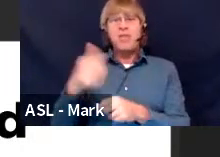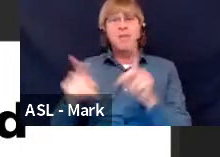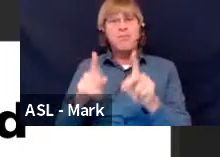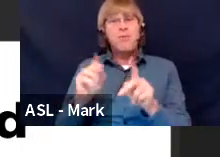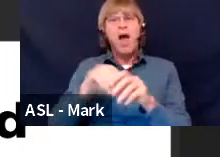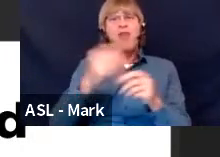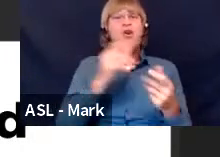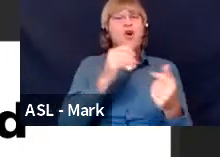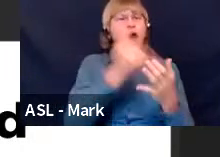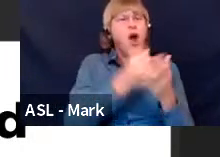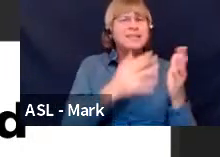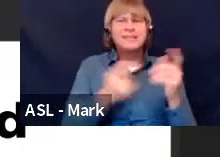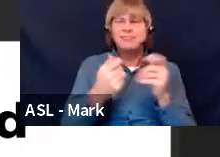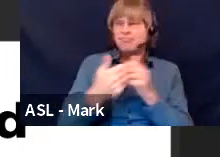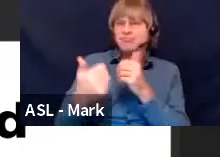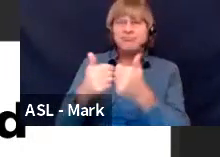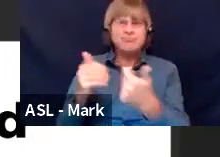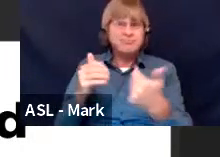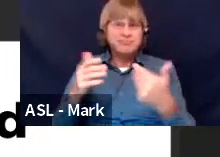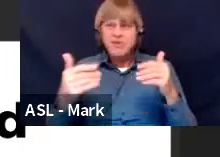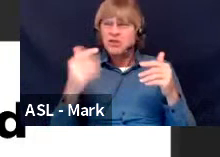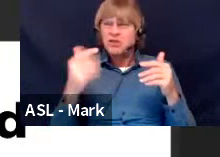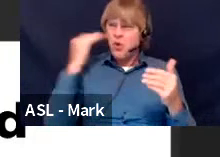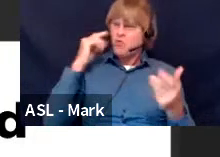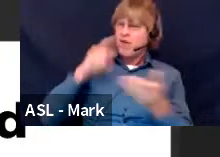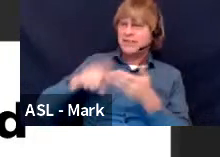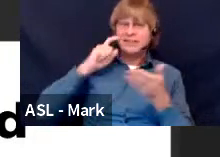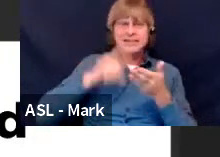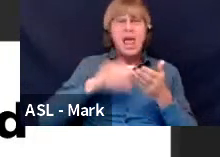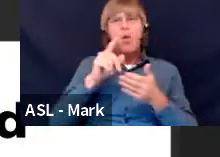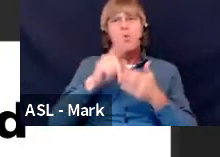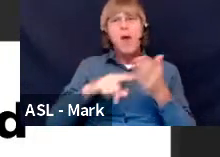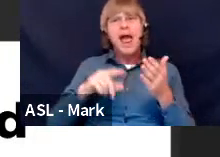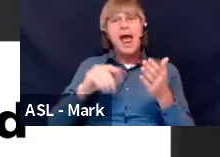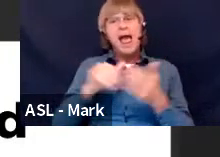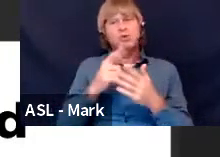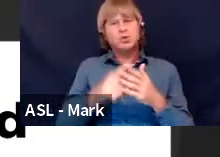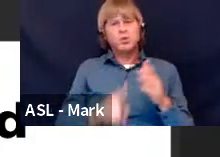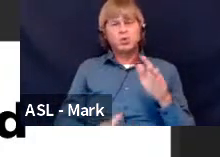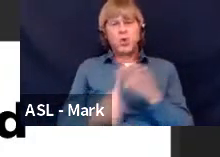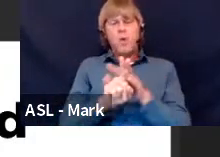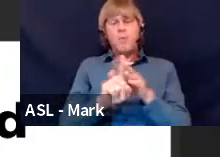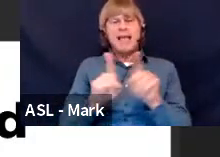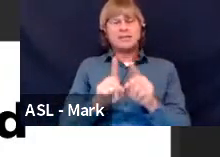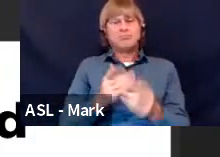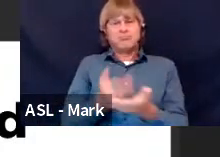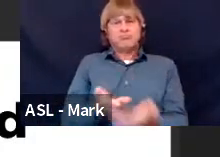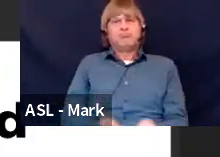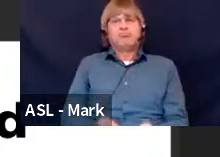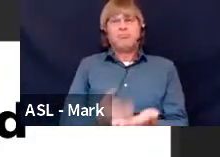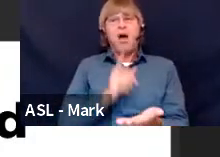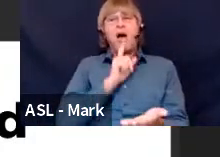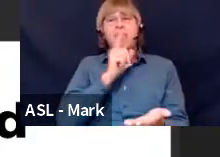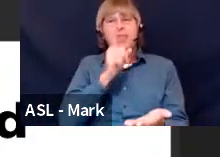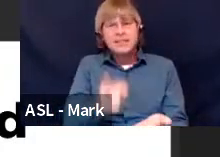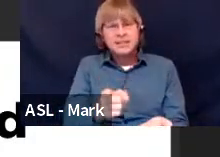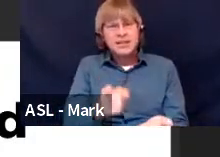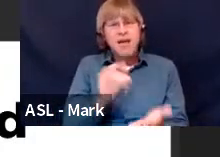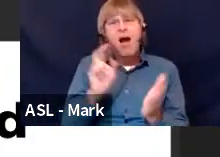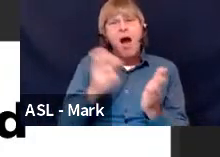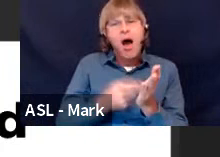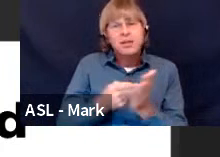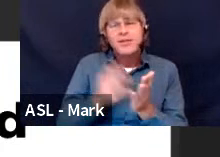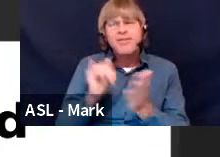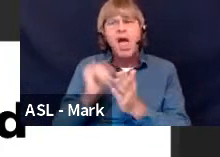other artists. And also what it takes to show up authentically and become that artist